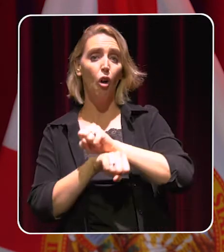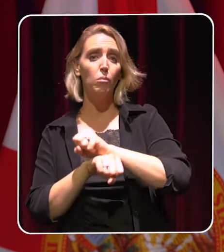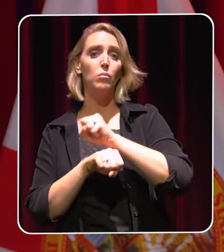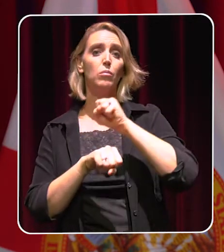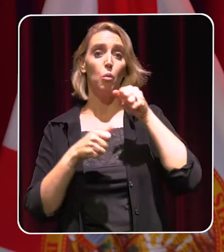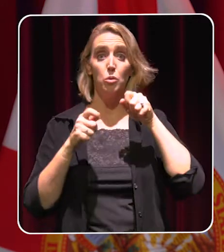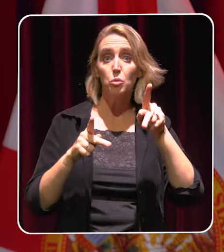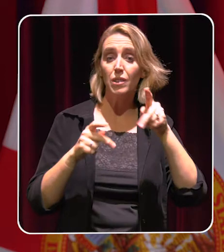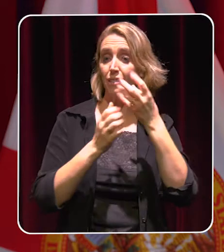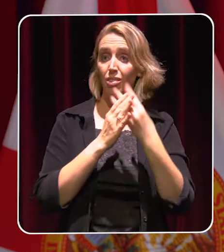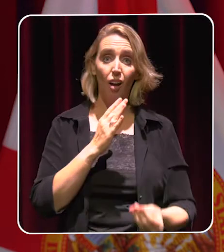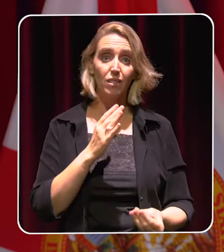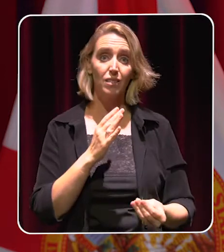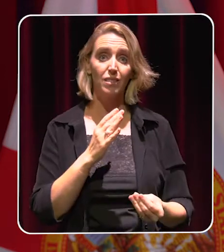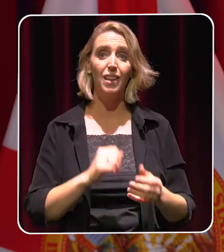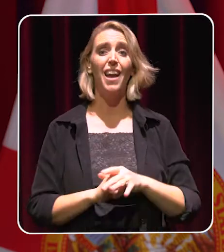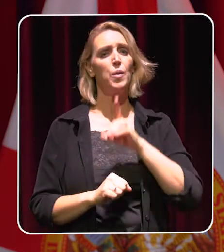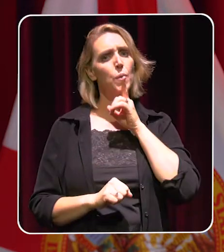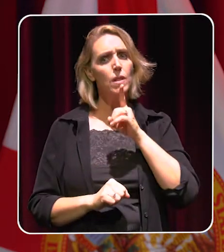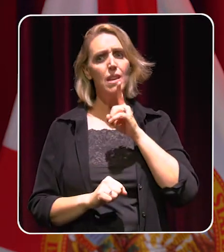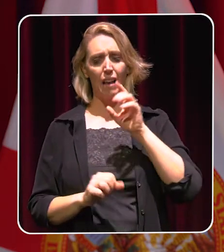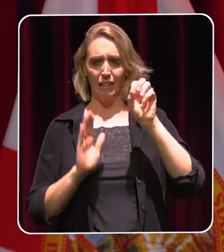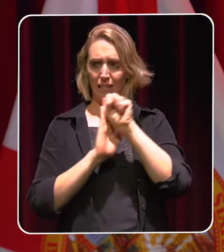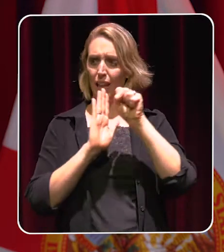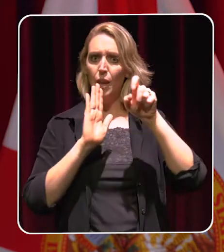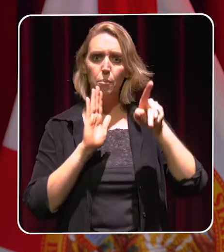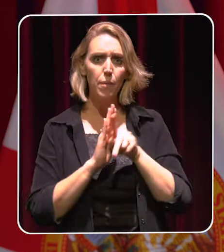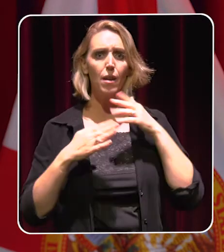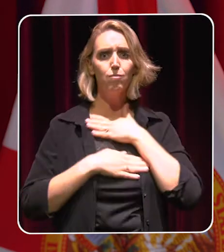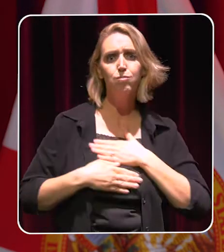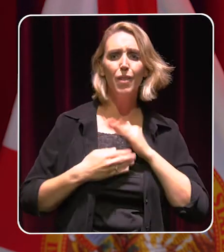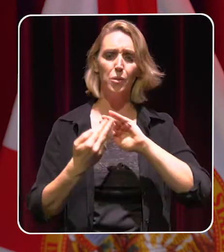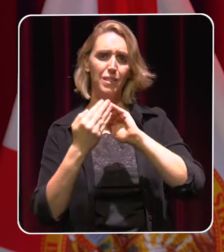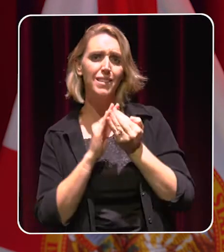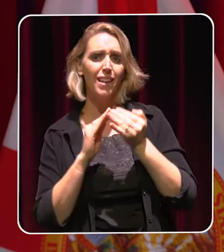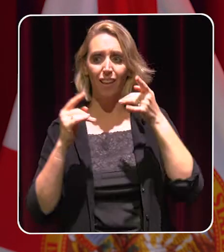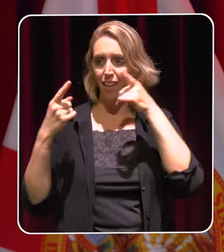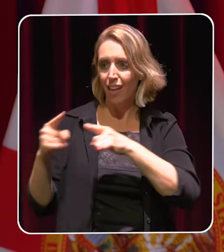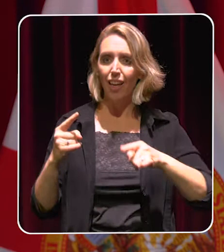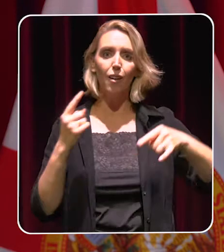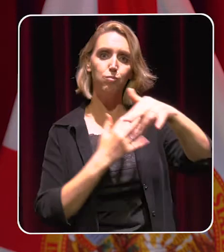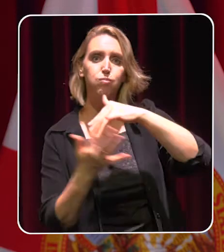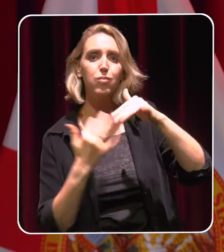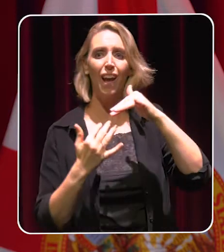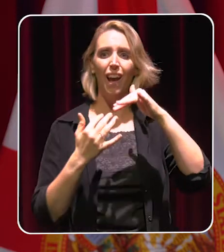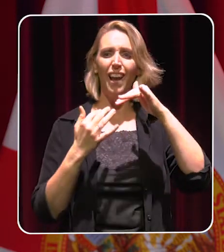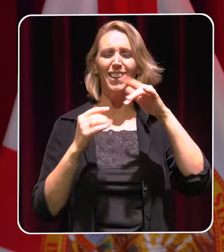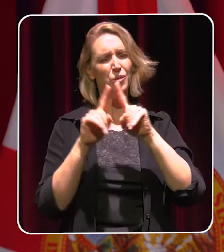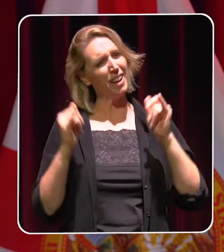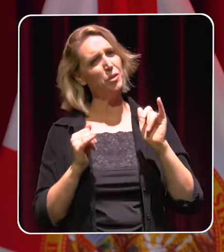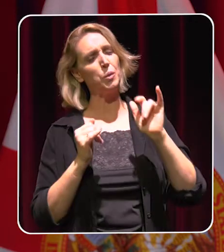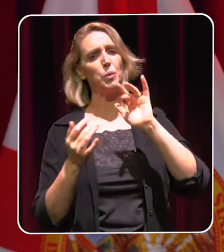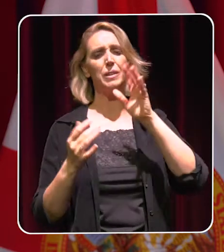opportunities, and we've been forced to experience St. Pete, a vibrant, event-focused city, in new and different